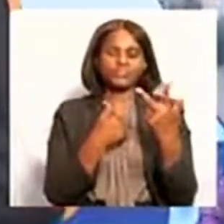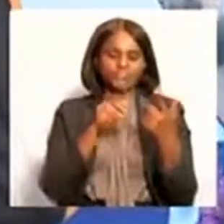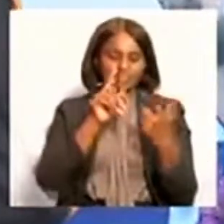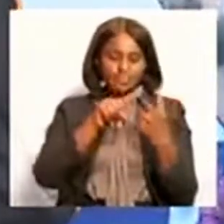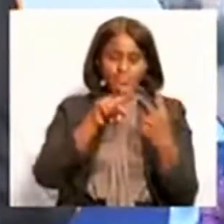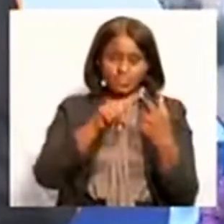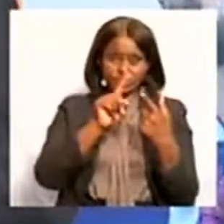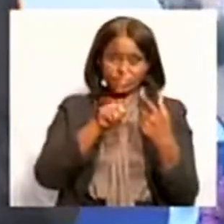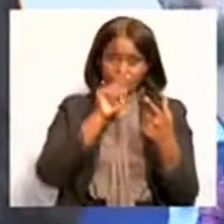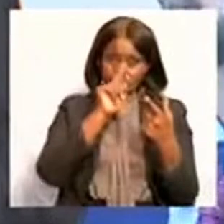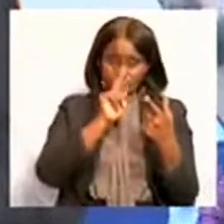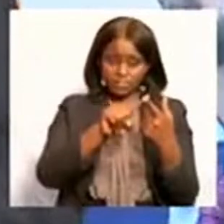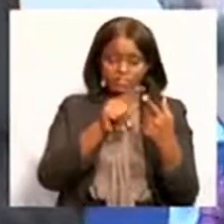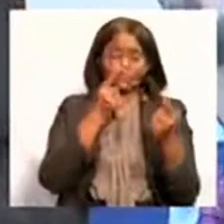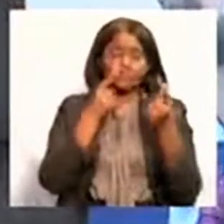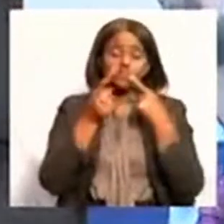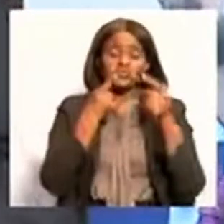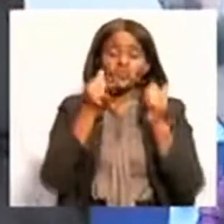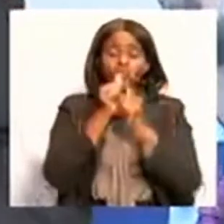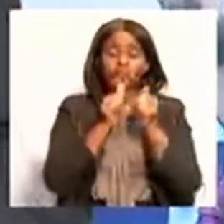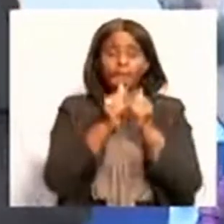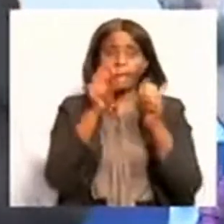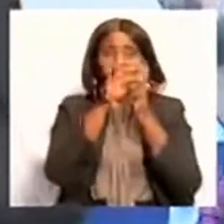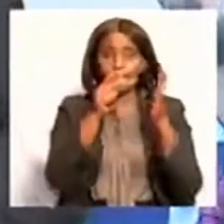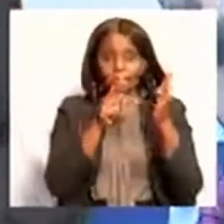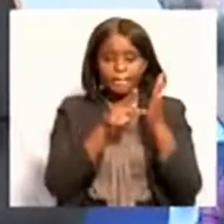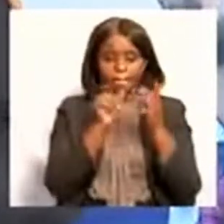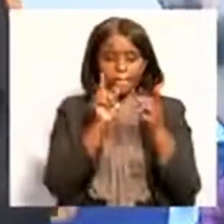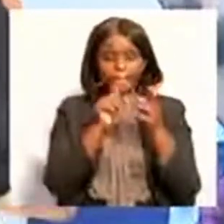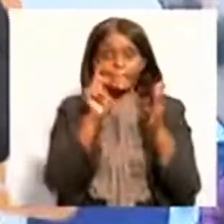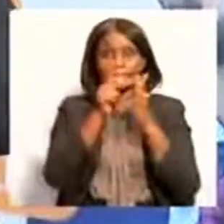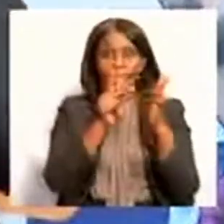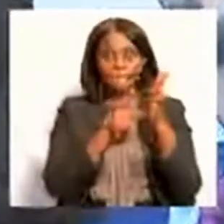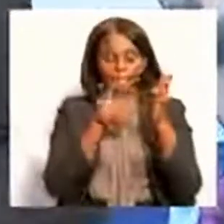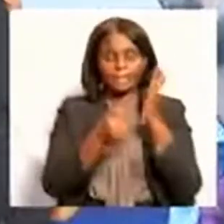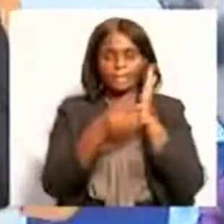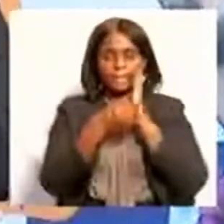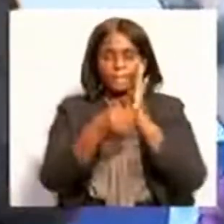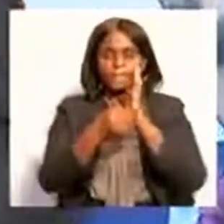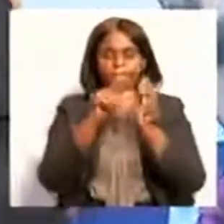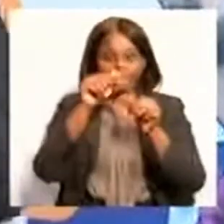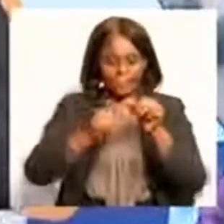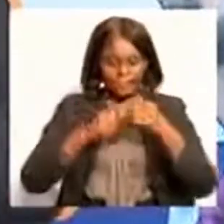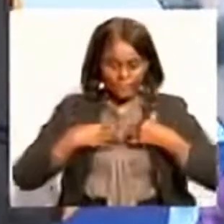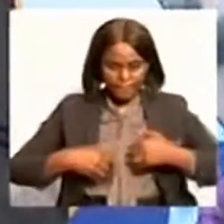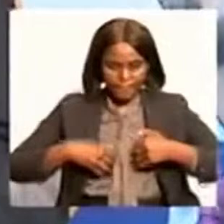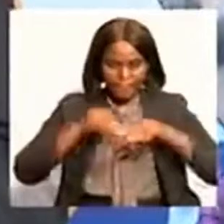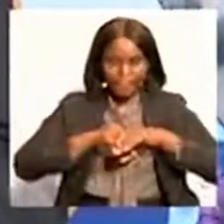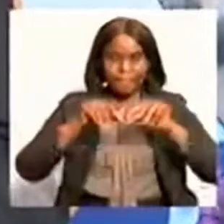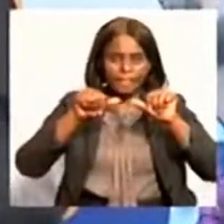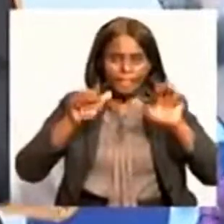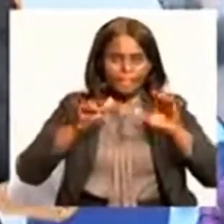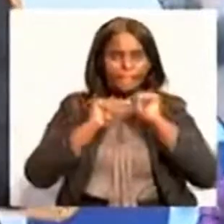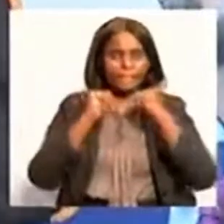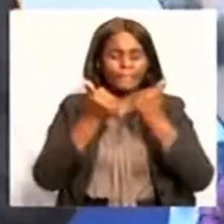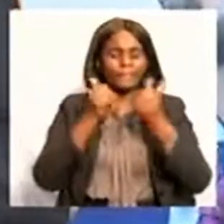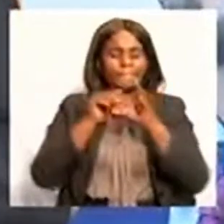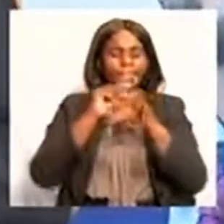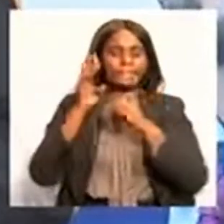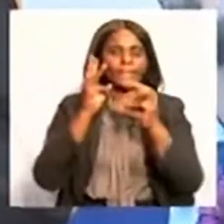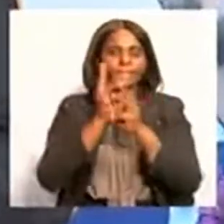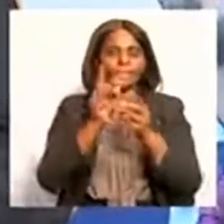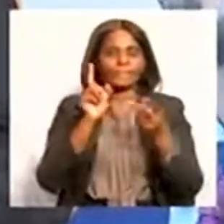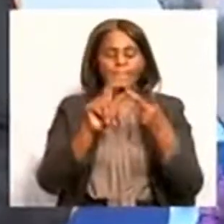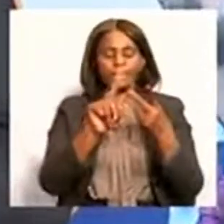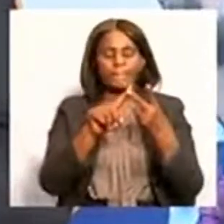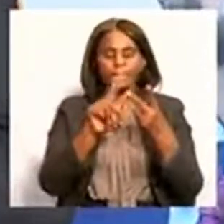first part of the framework talks about principles, which are the principles that guide everyone, all the auditor generals in the world. The second part